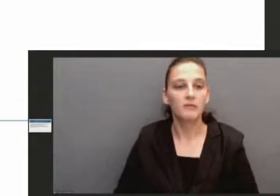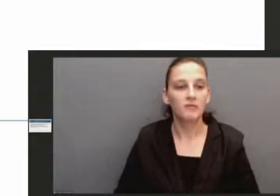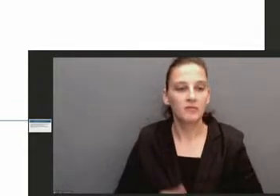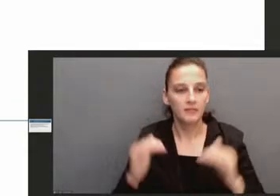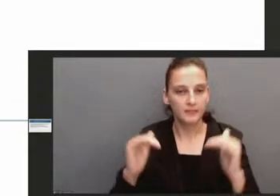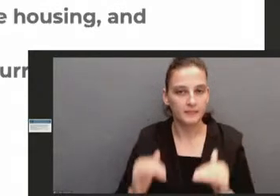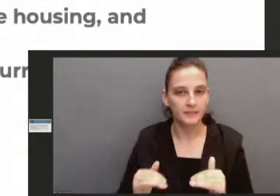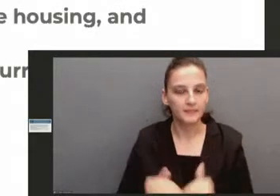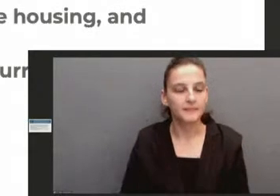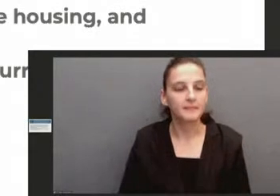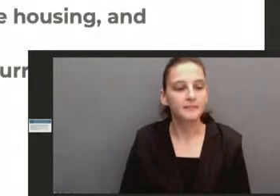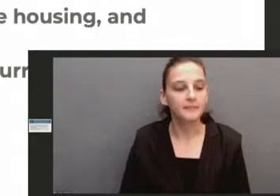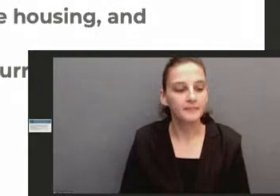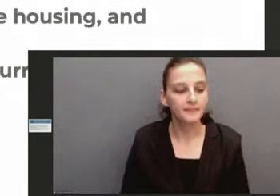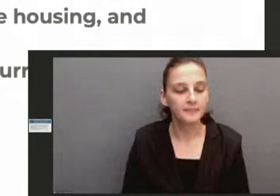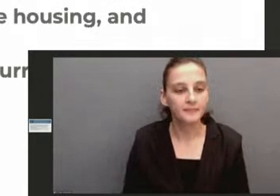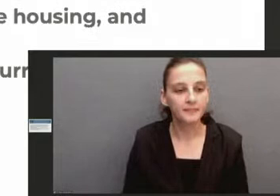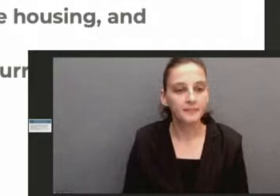next slide?